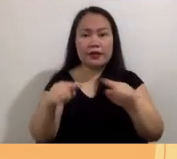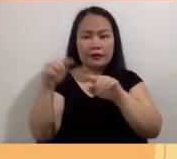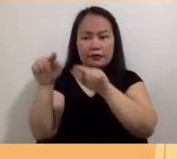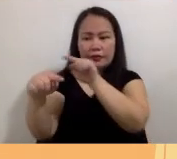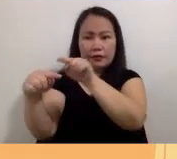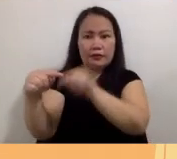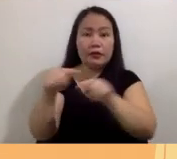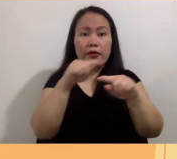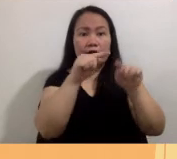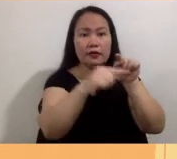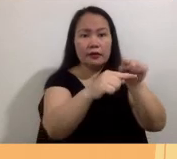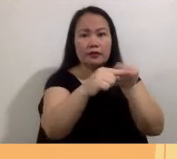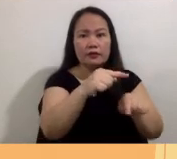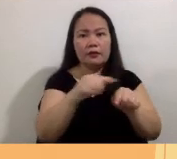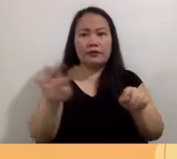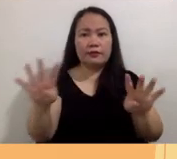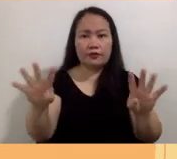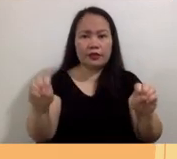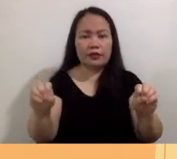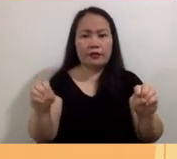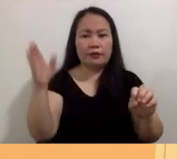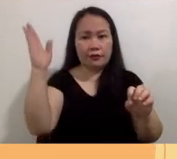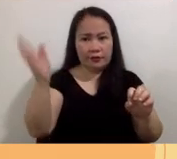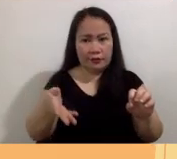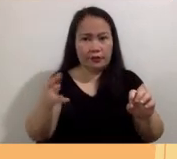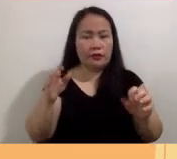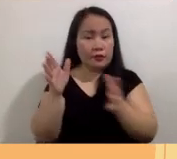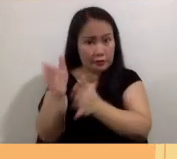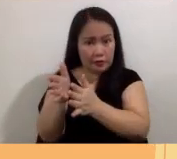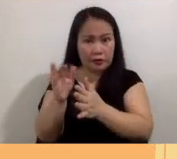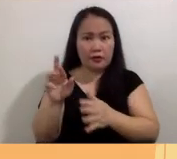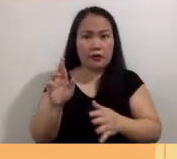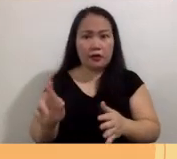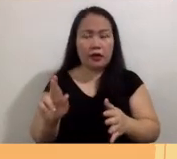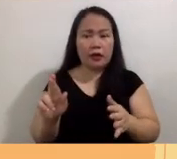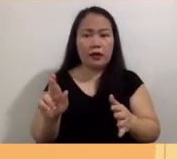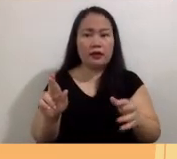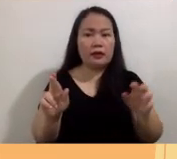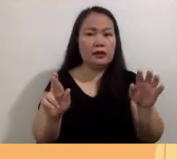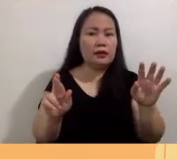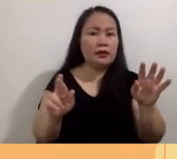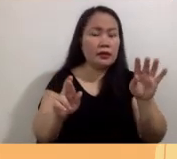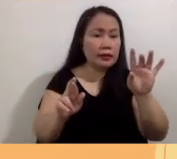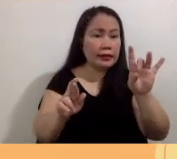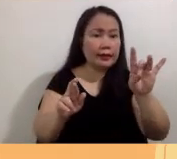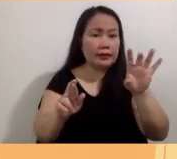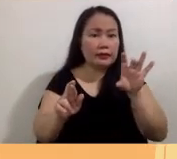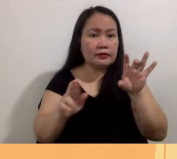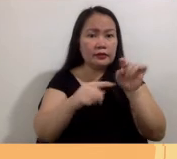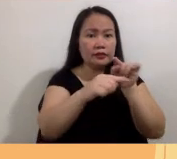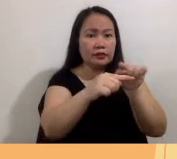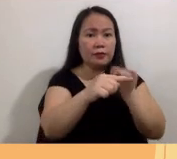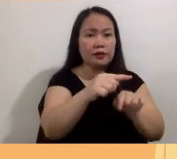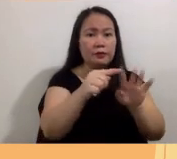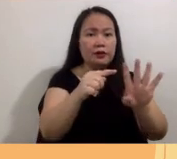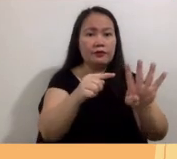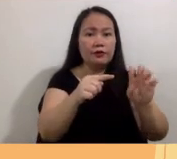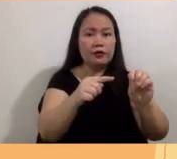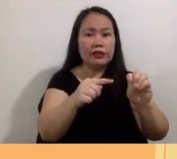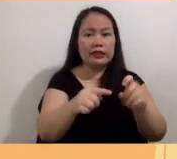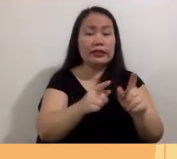to divide both sides by 40. So, cancel si 40. And then, we will have now rate or R is equal